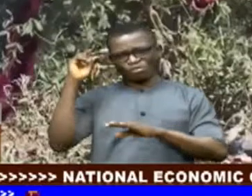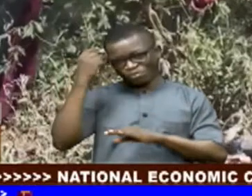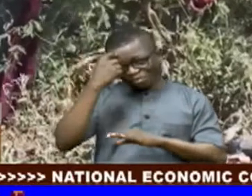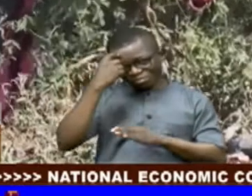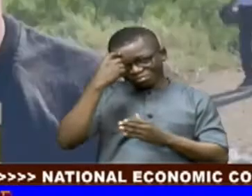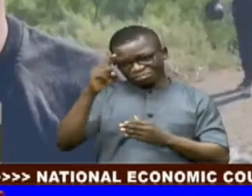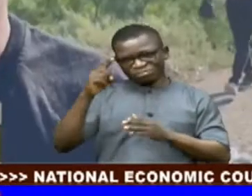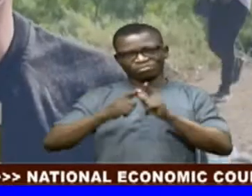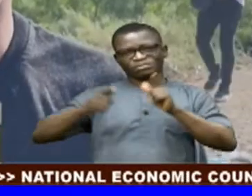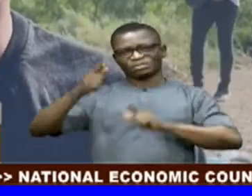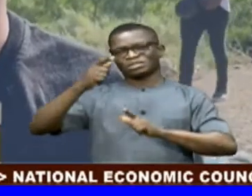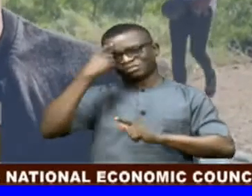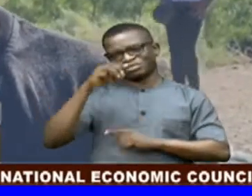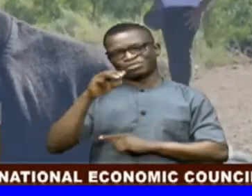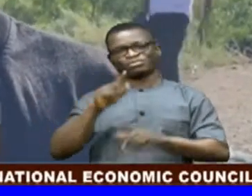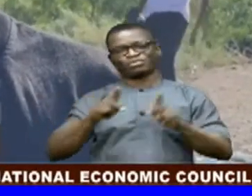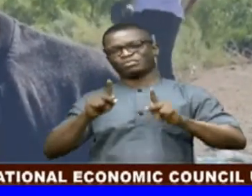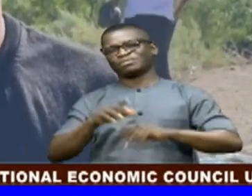migrants.